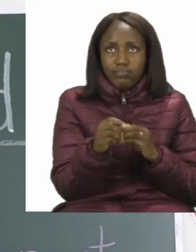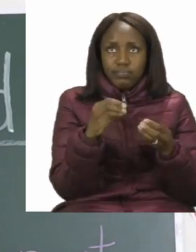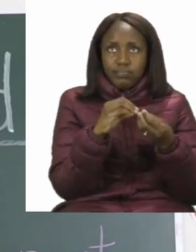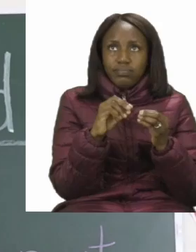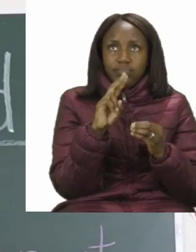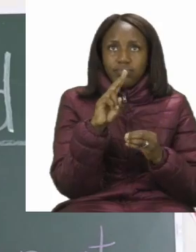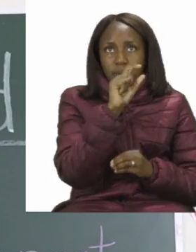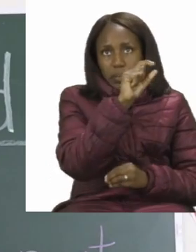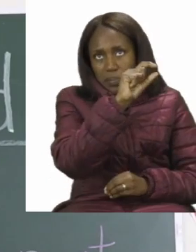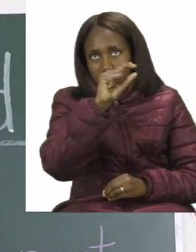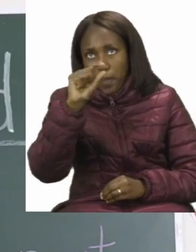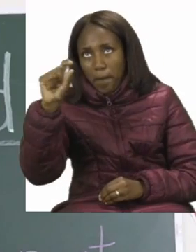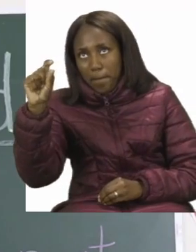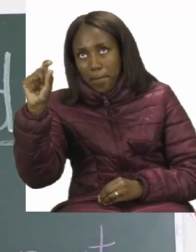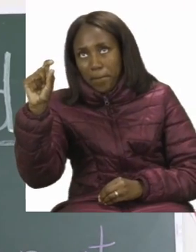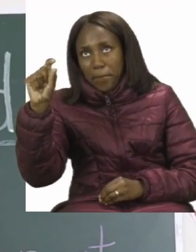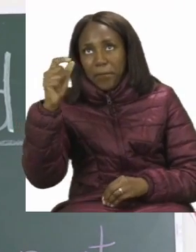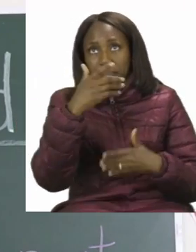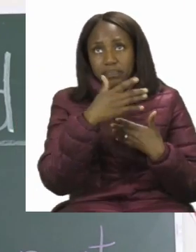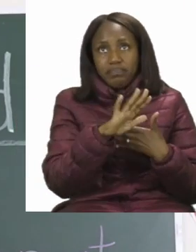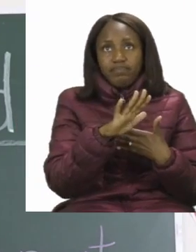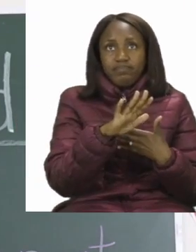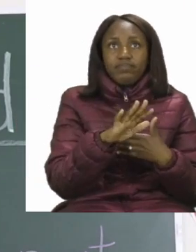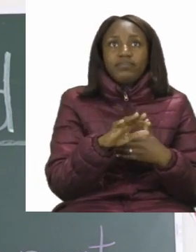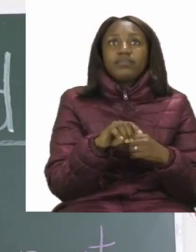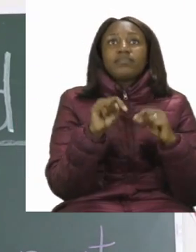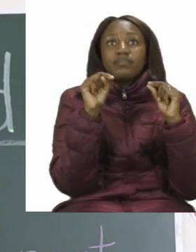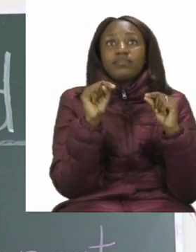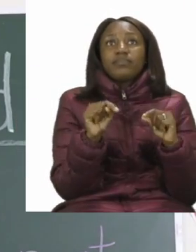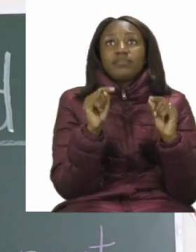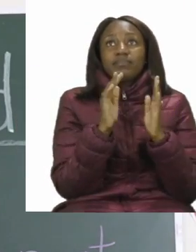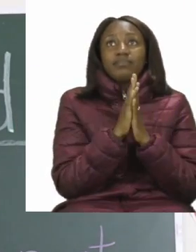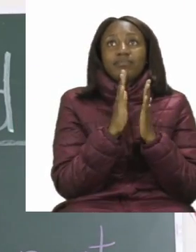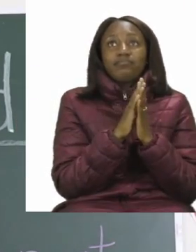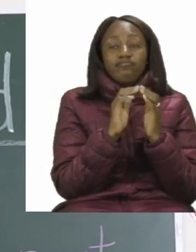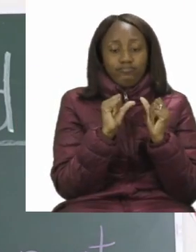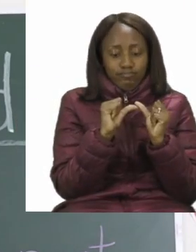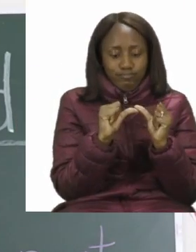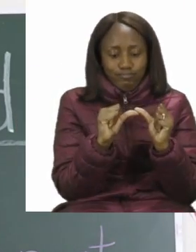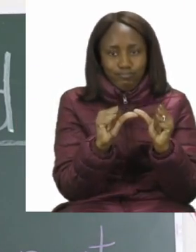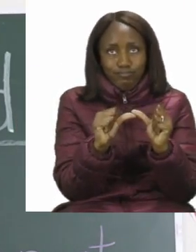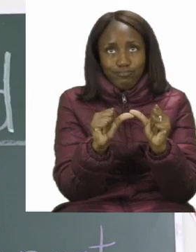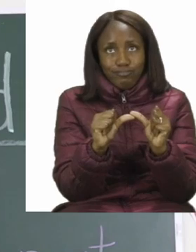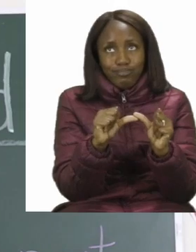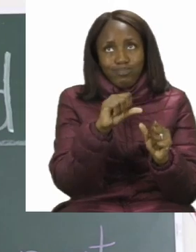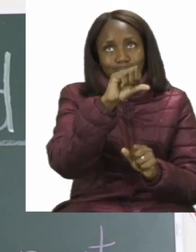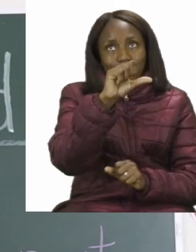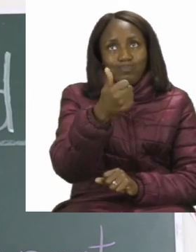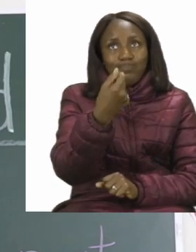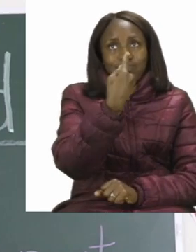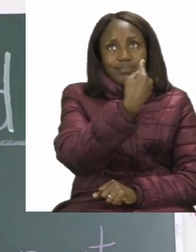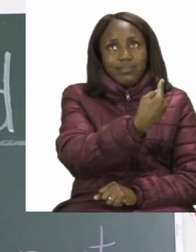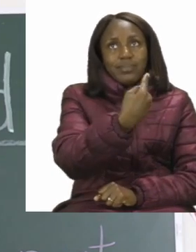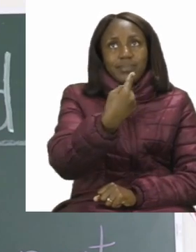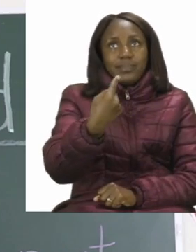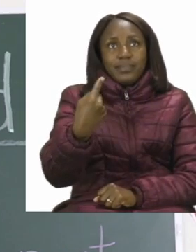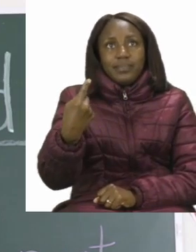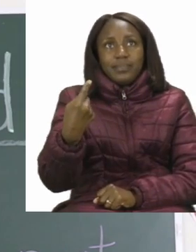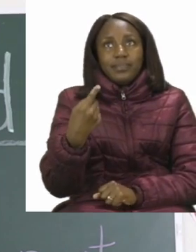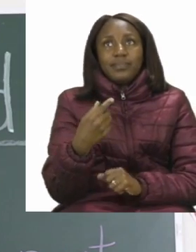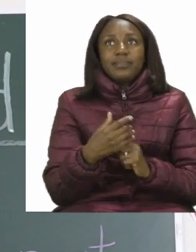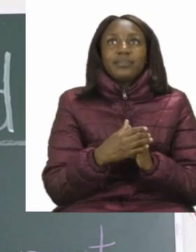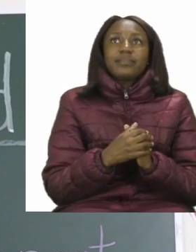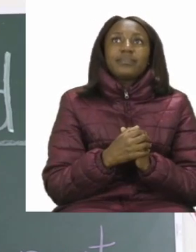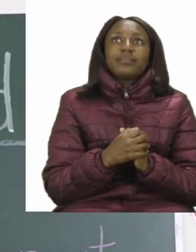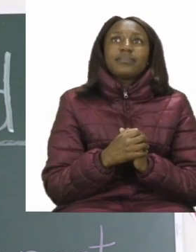number 2 across done. So now we can go ahead and look at the rest of the clues, answer all